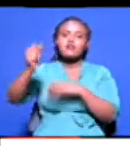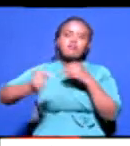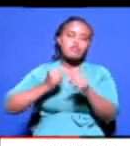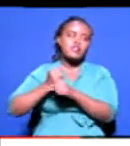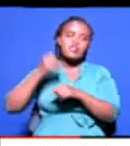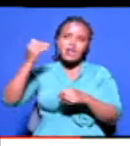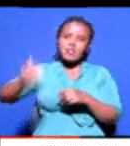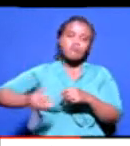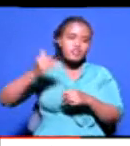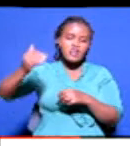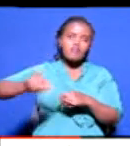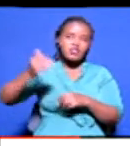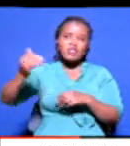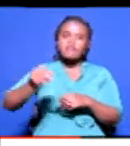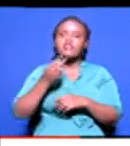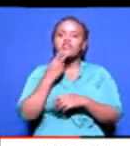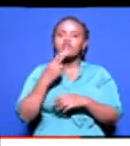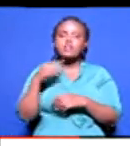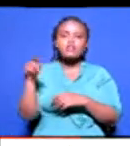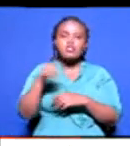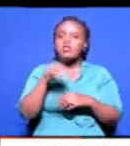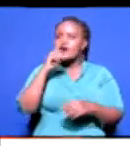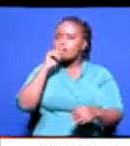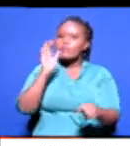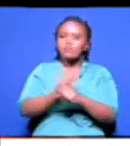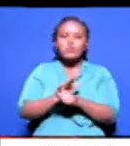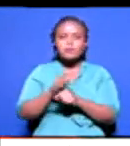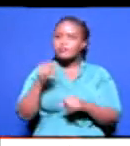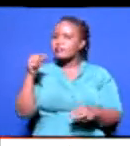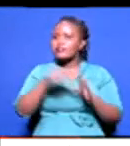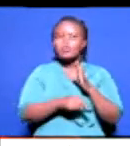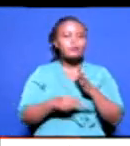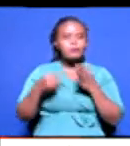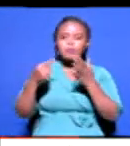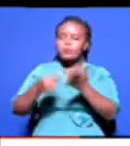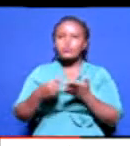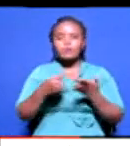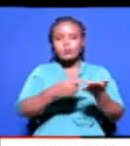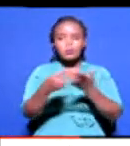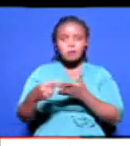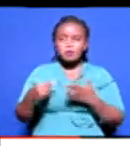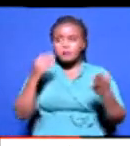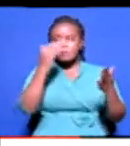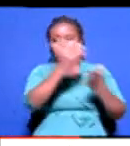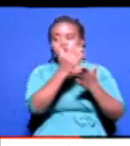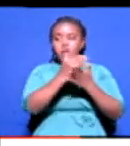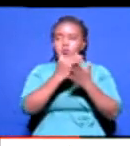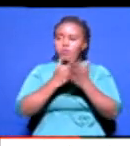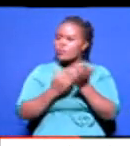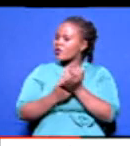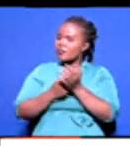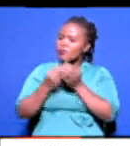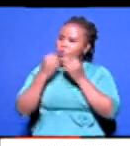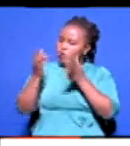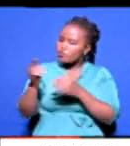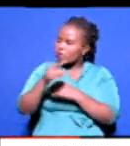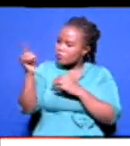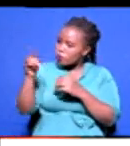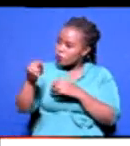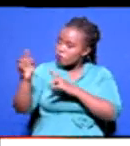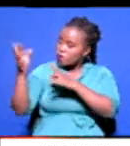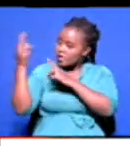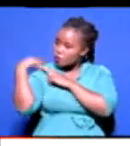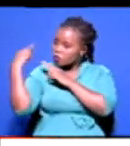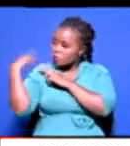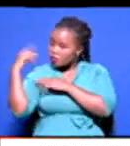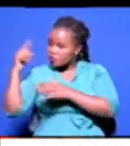promise you an informative conversation, a program that is going to enlighten you on what is your role as a voter. We are